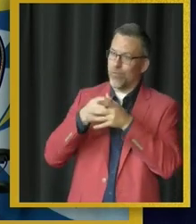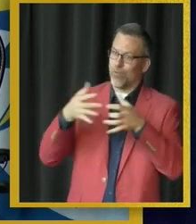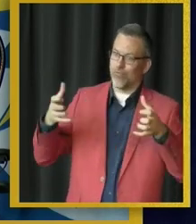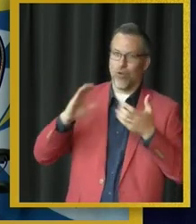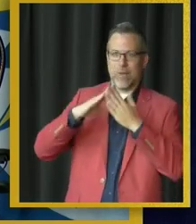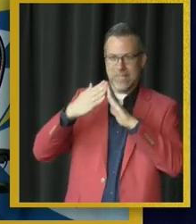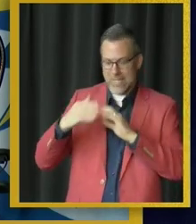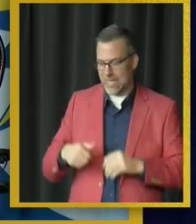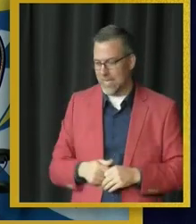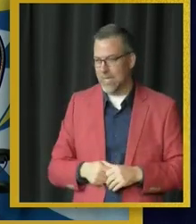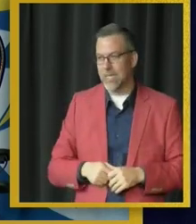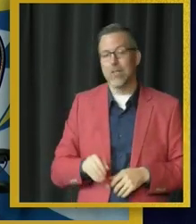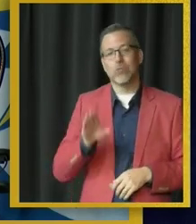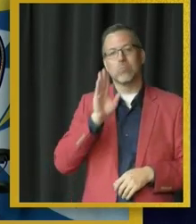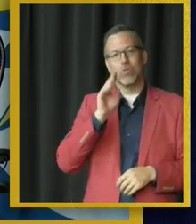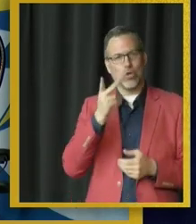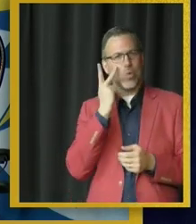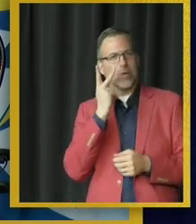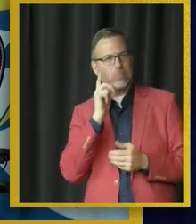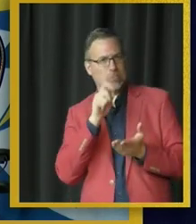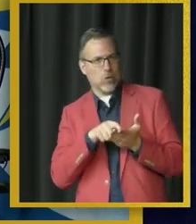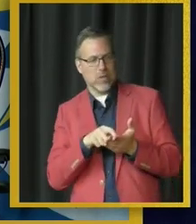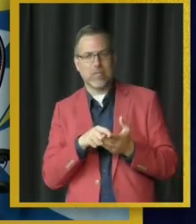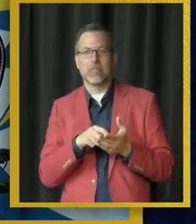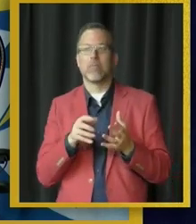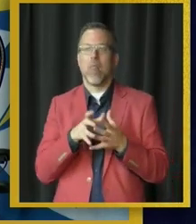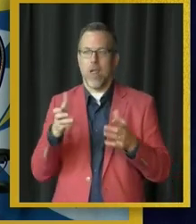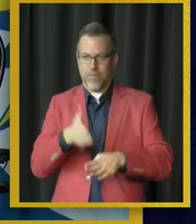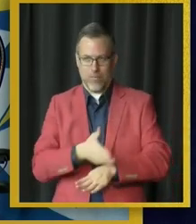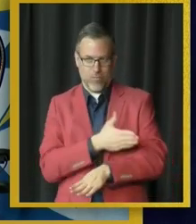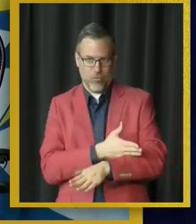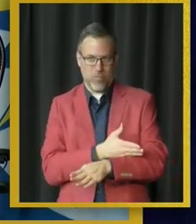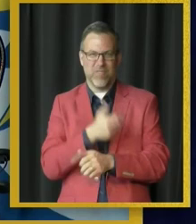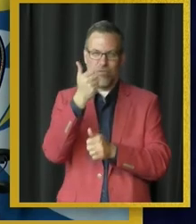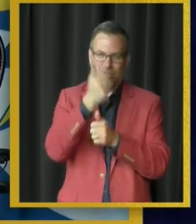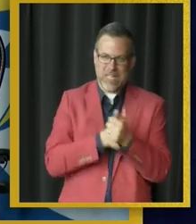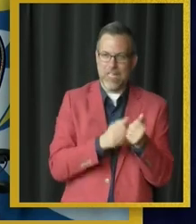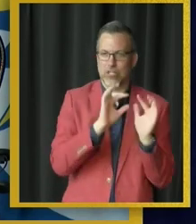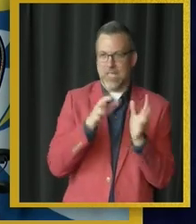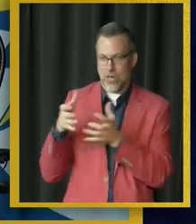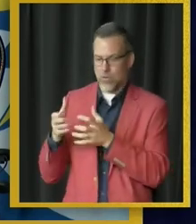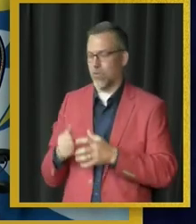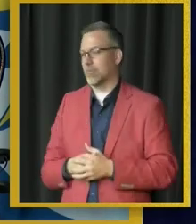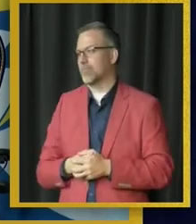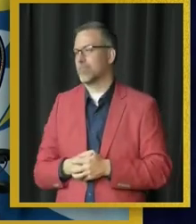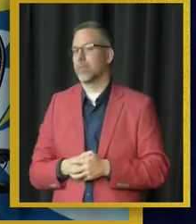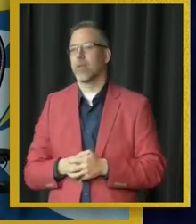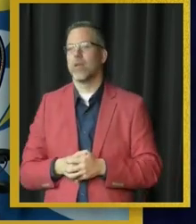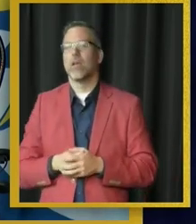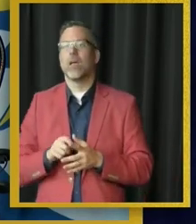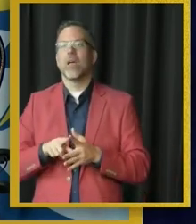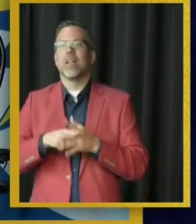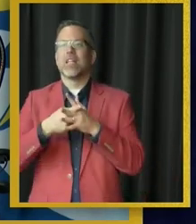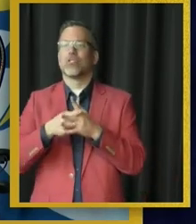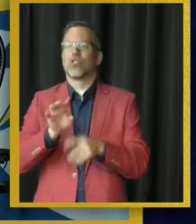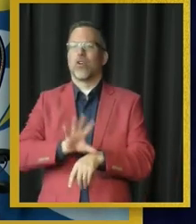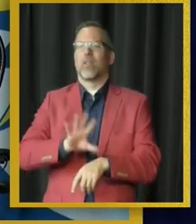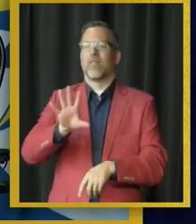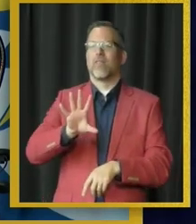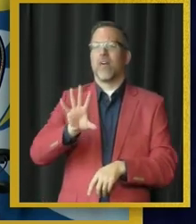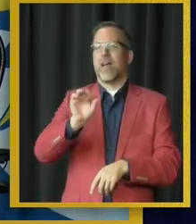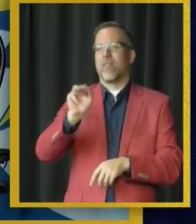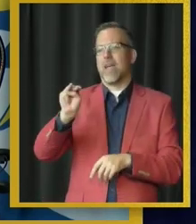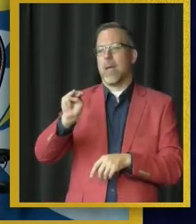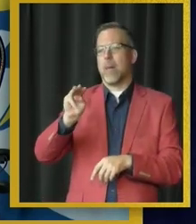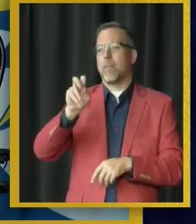going to hear dramatic improvements across every category. So let's start at 5 a.m. in Nashville. Our